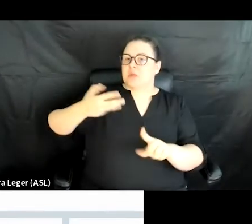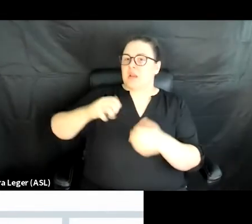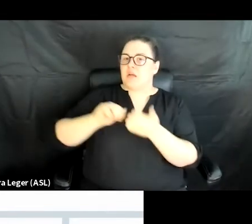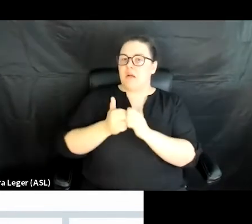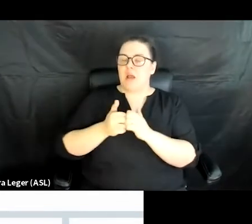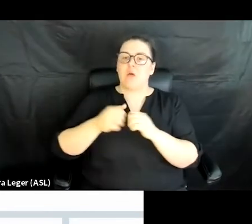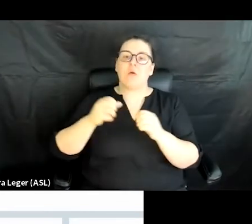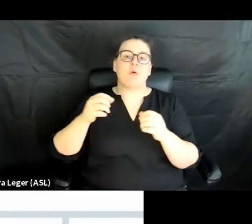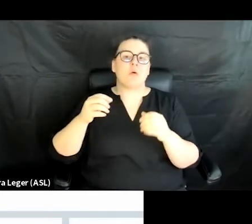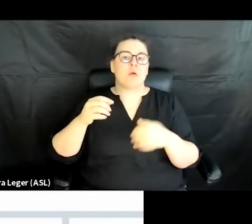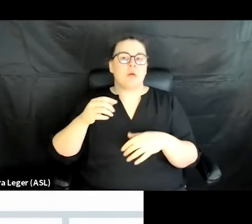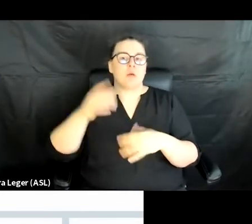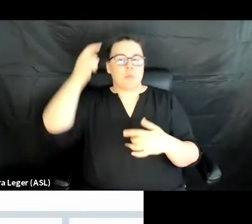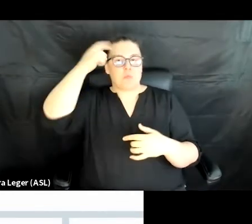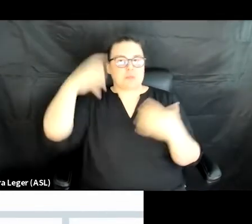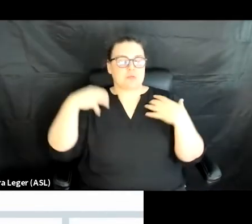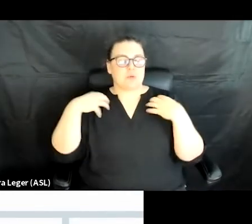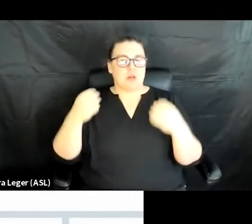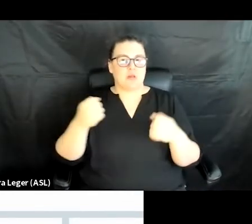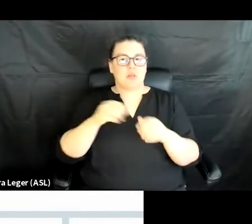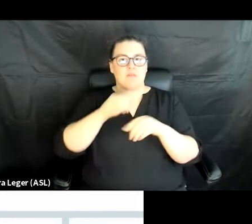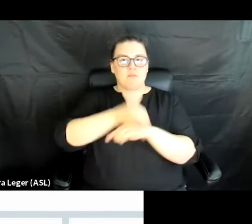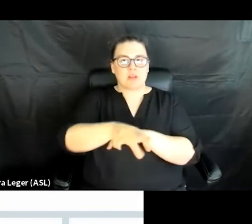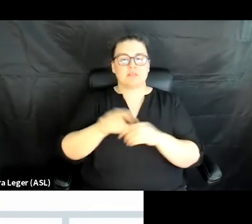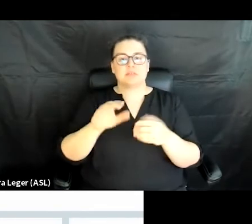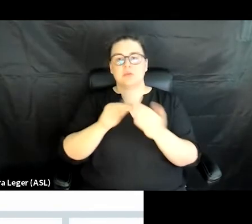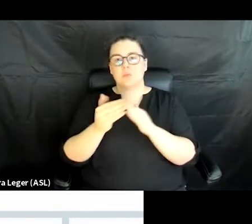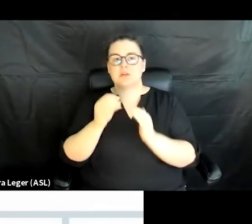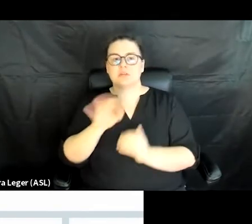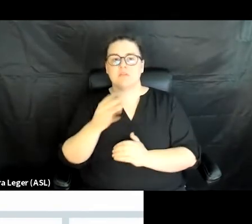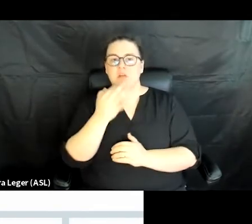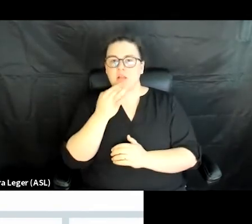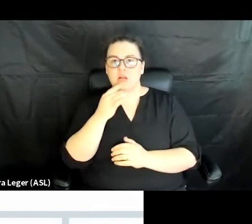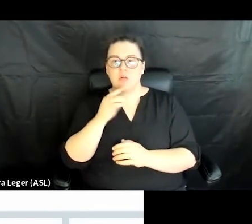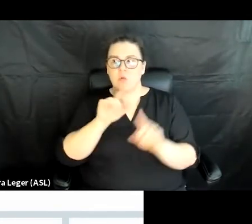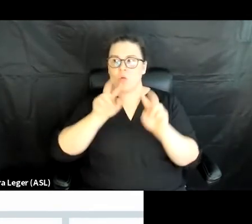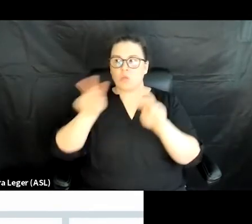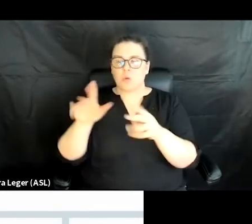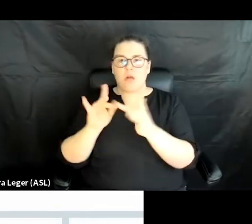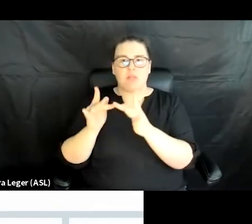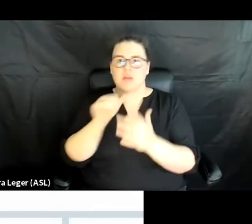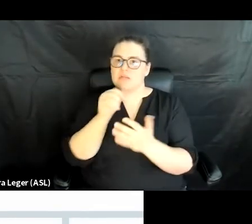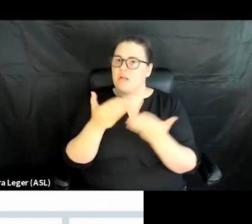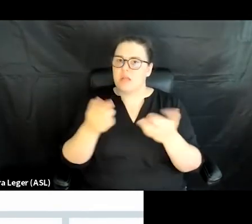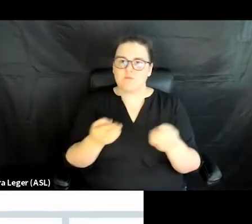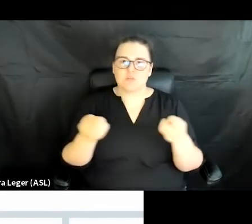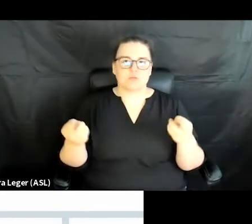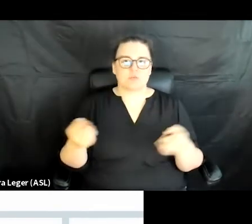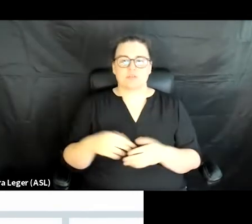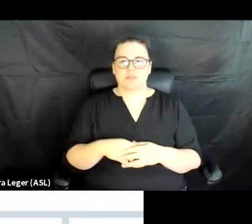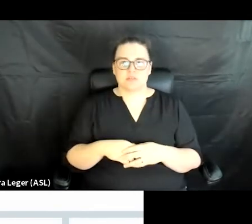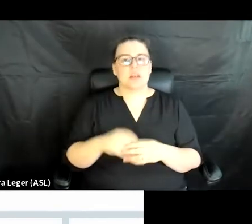of color, hopefully just from looking online to get resources, there's not a lot of resources. There's actually a lot of room